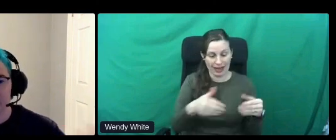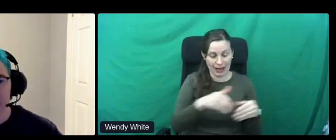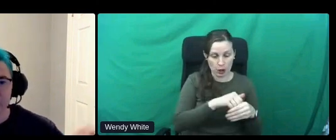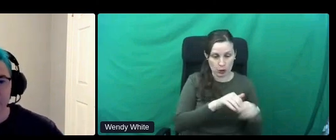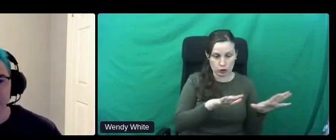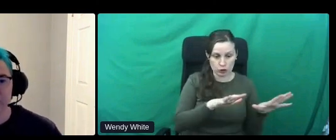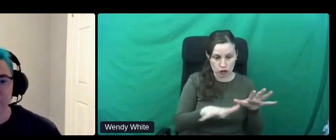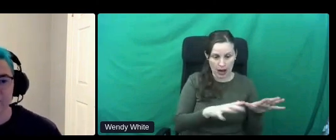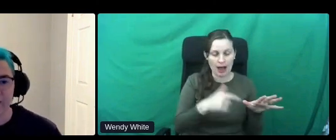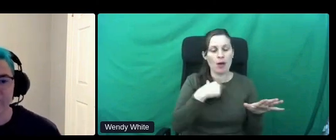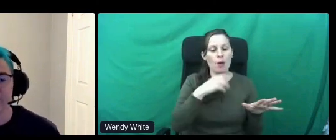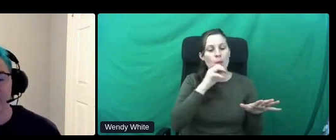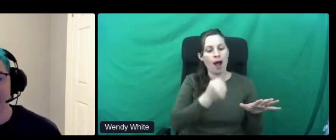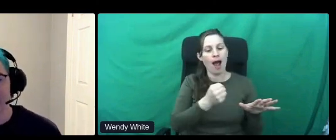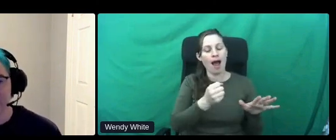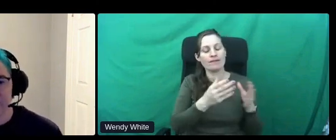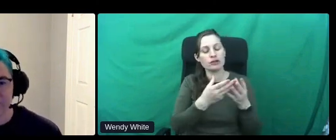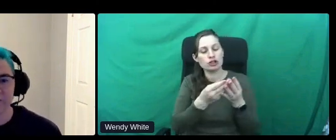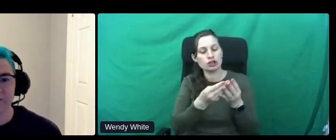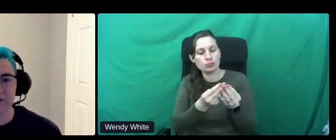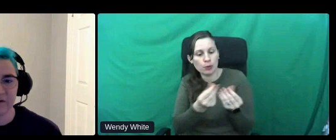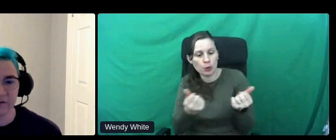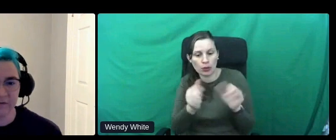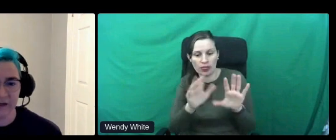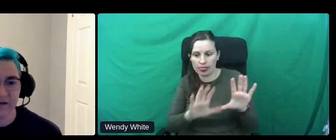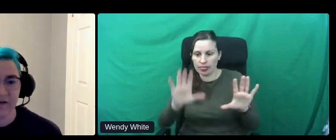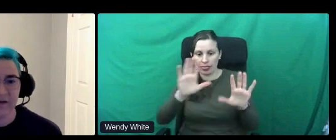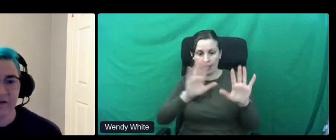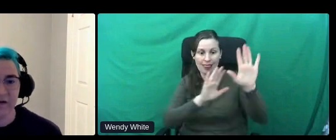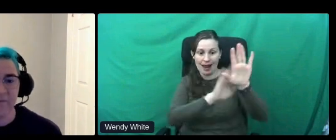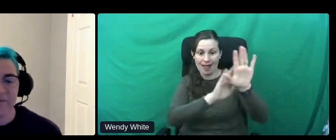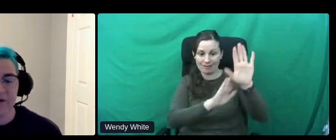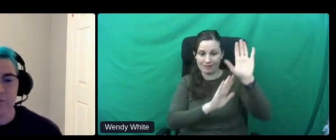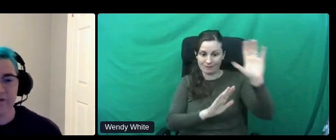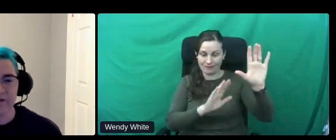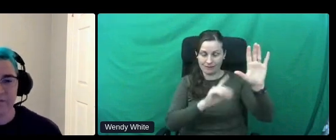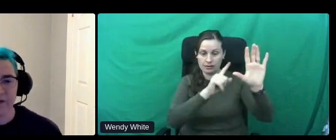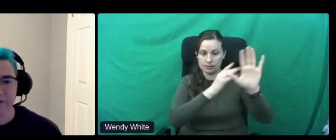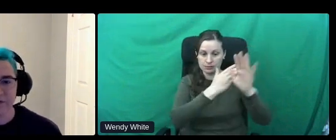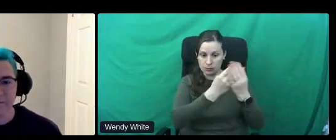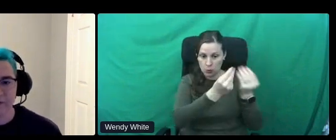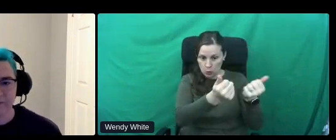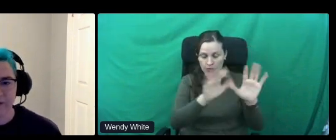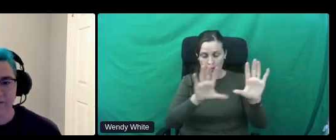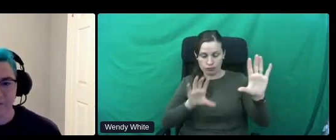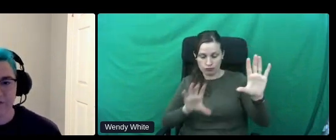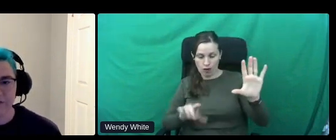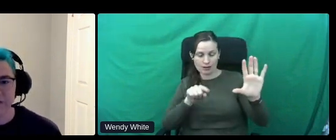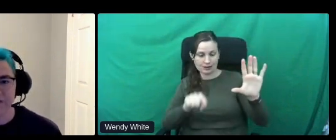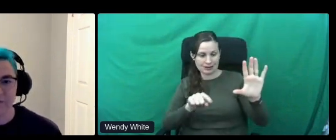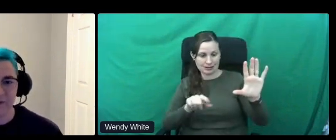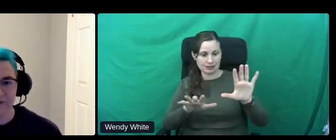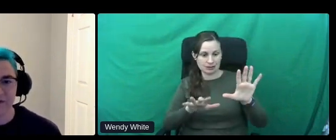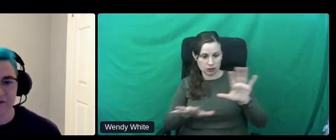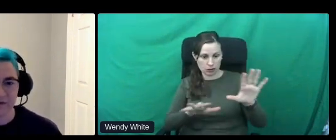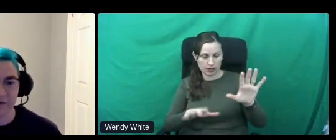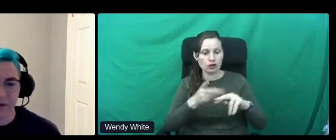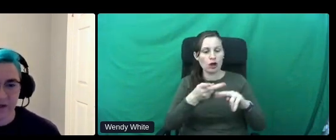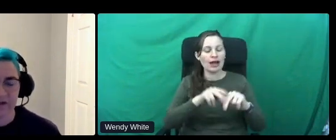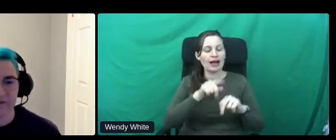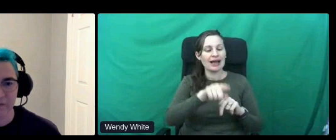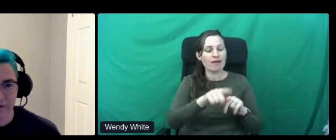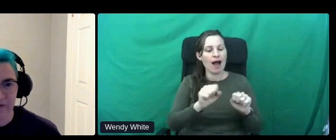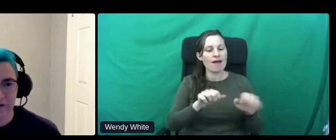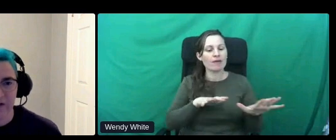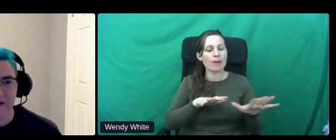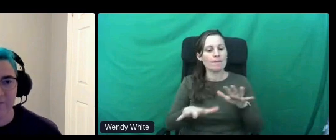have a smooth version in the upper left and a shaky version on the lower right. I want to make sure that if you have motion sickness, maybe it's good to look away